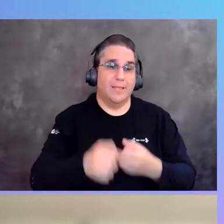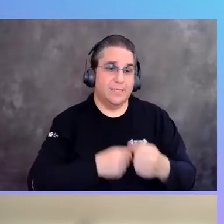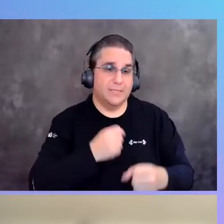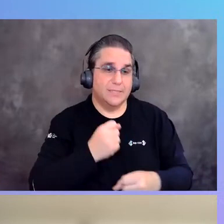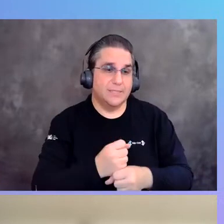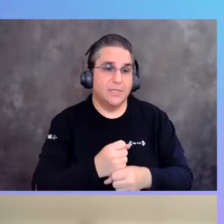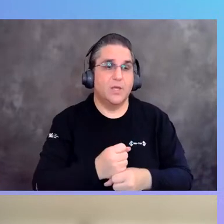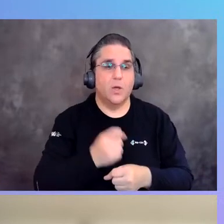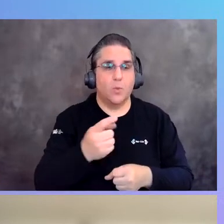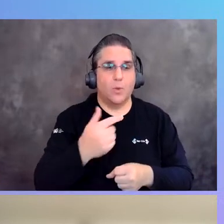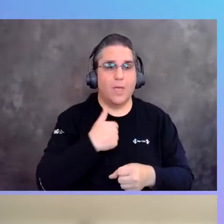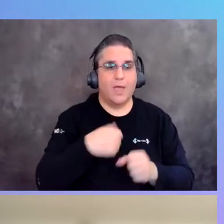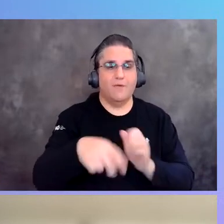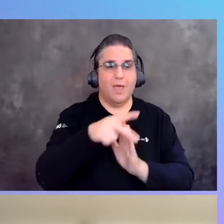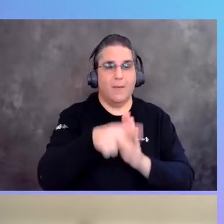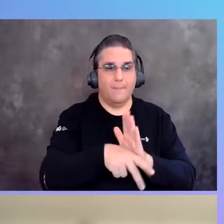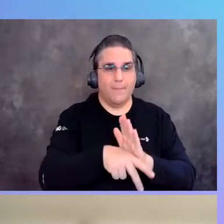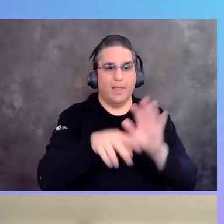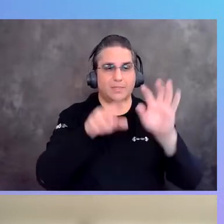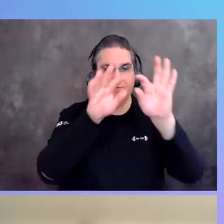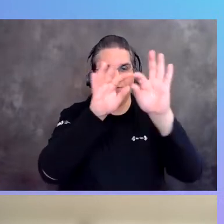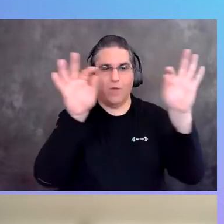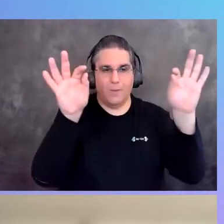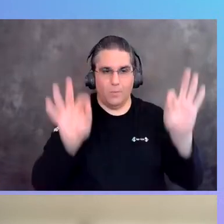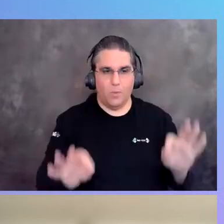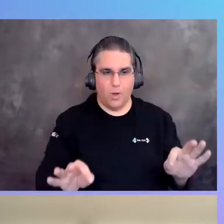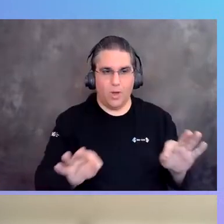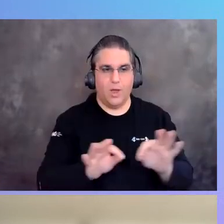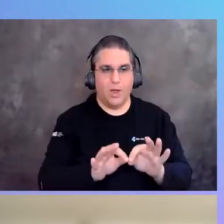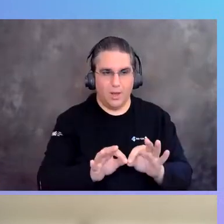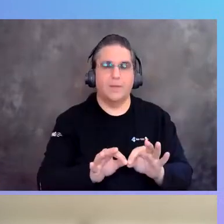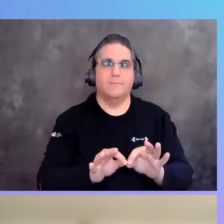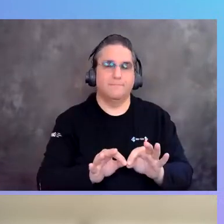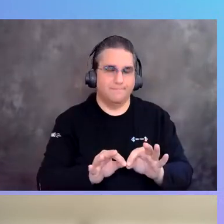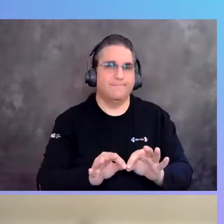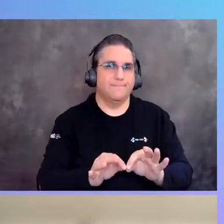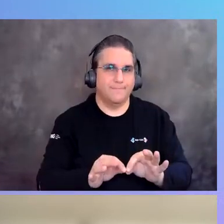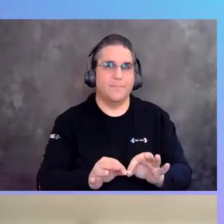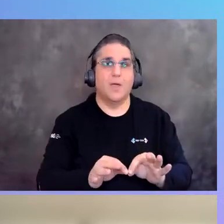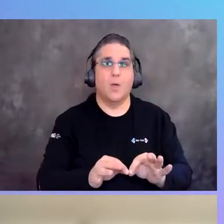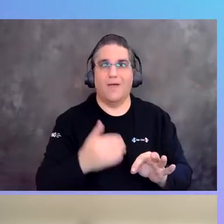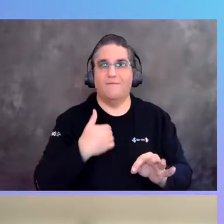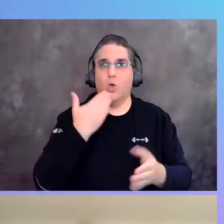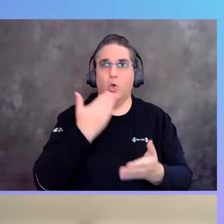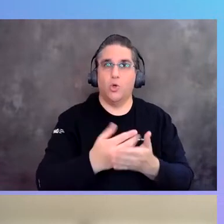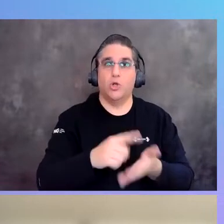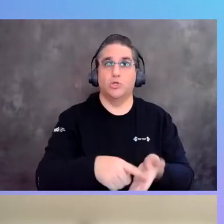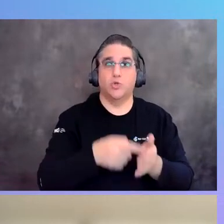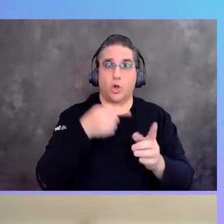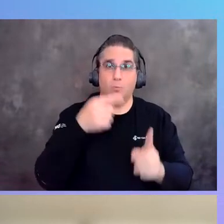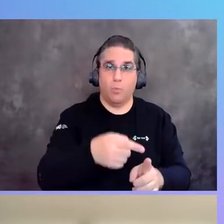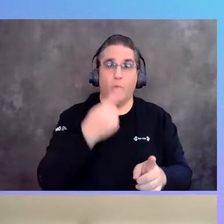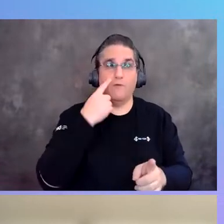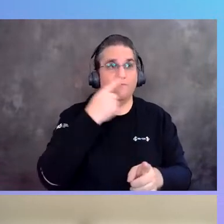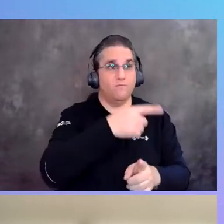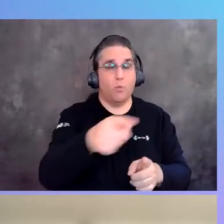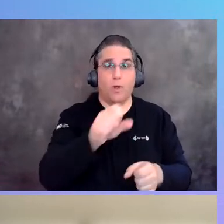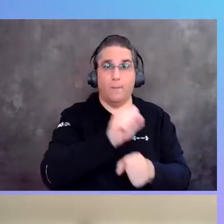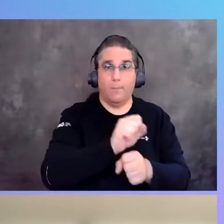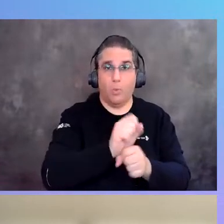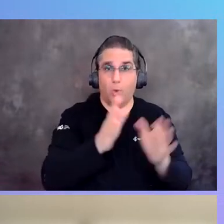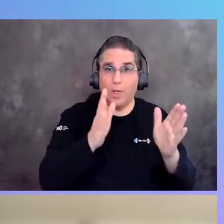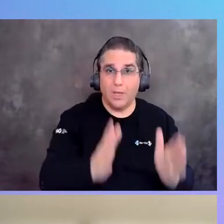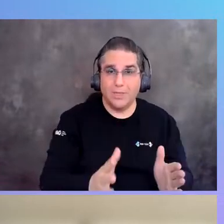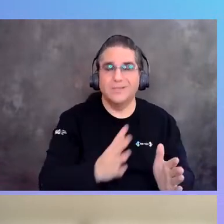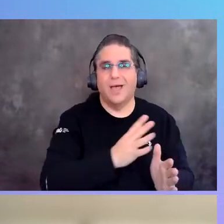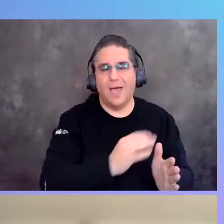framework as well, and to ensure we've got the right reference point for not only for our in their employees, but also